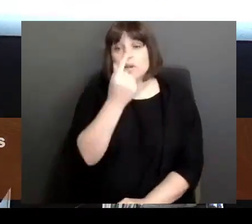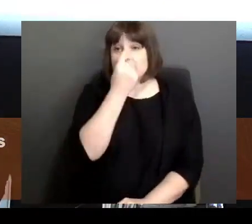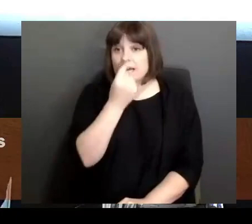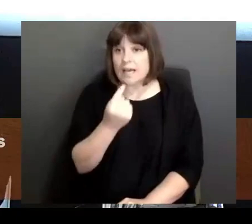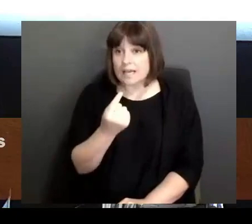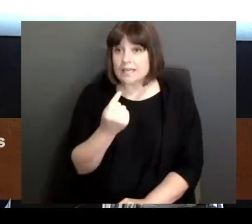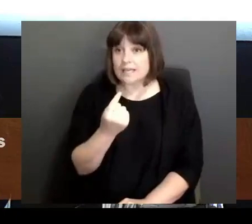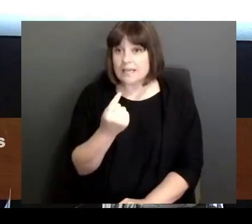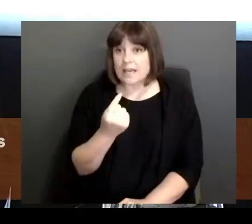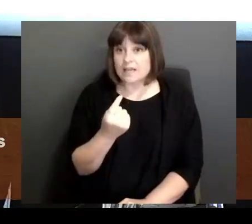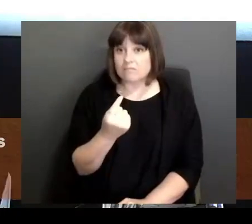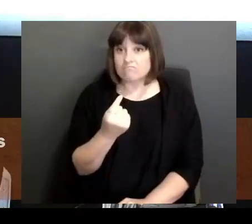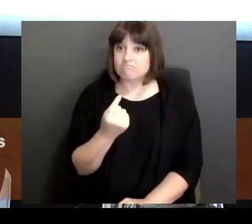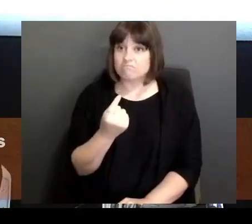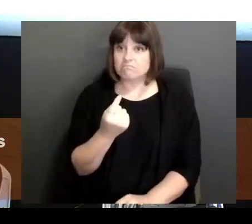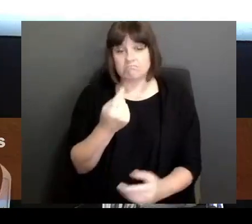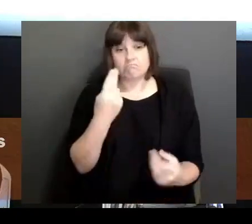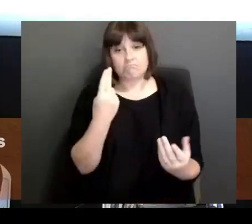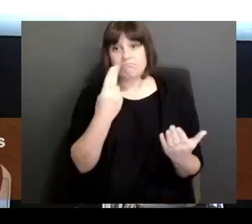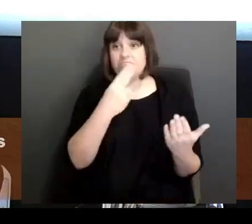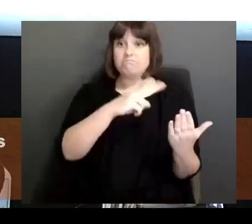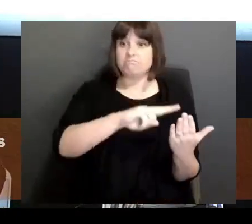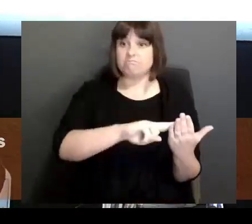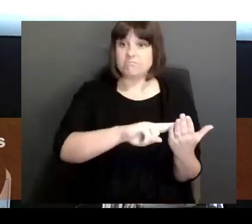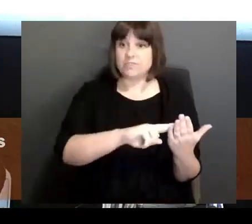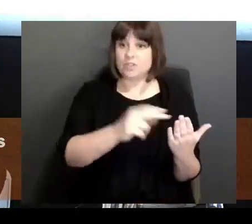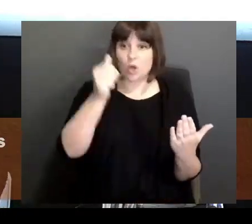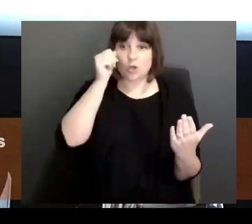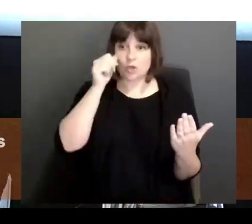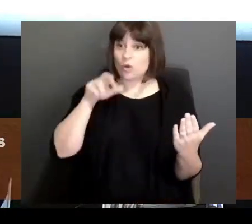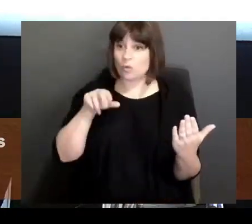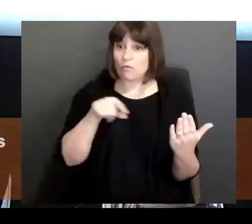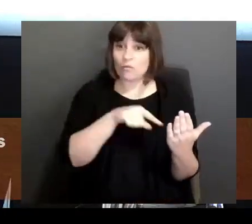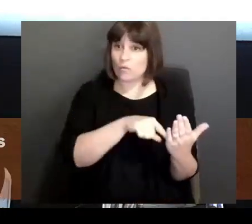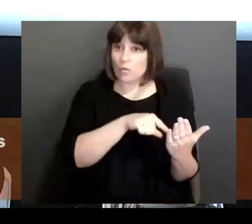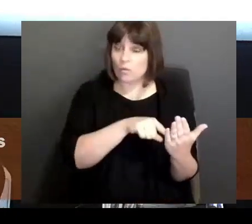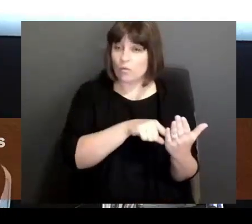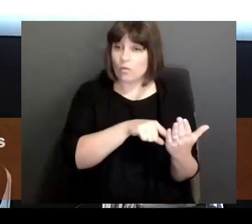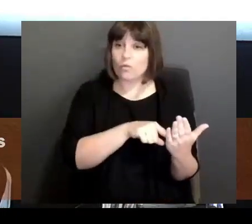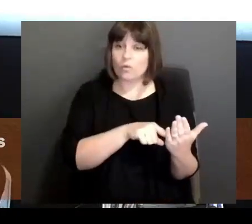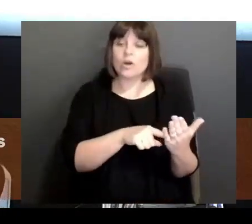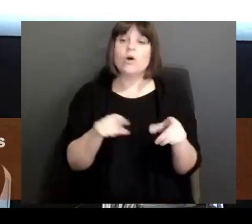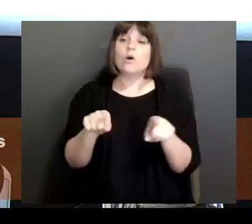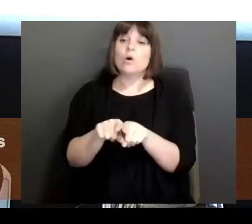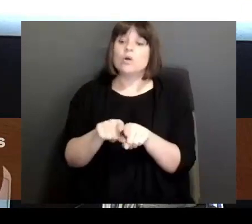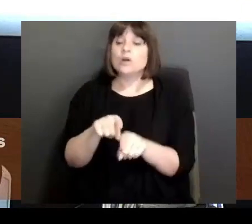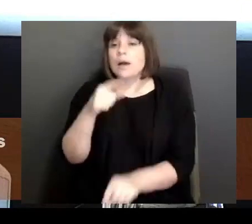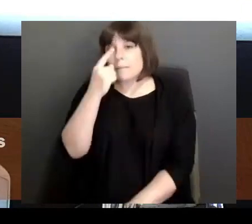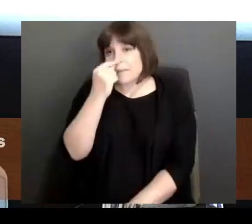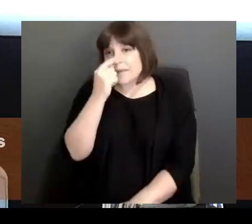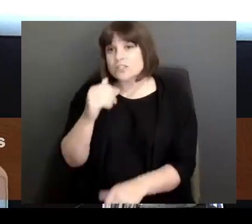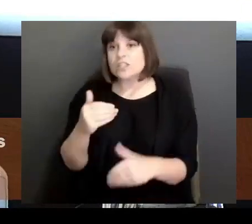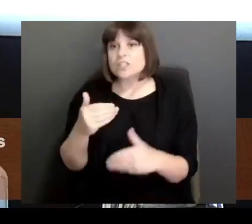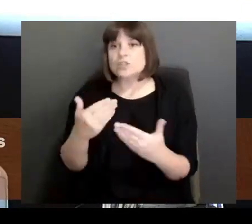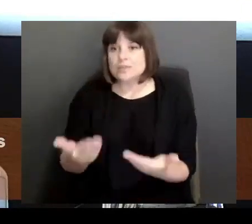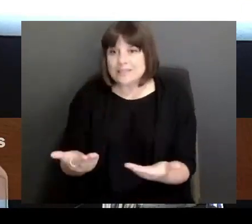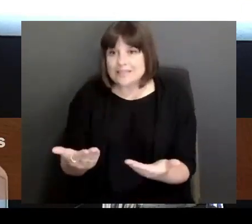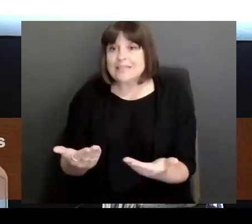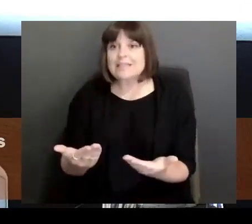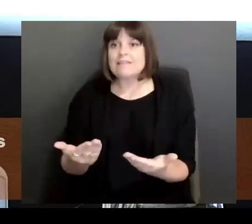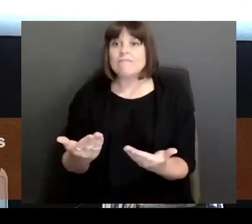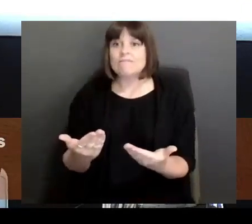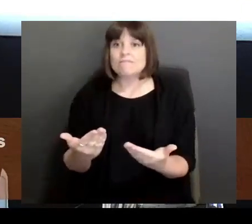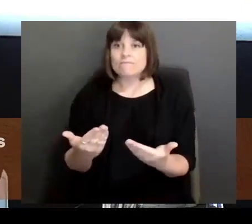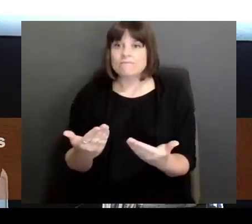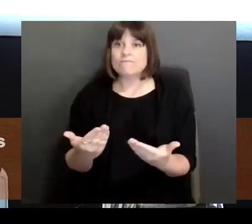what they say they are in terms of a name. In other respects, it is also potentially to give assurance that